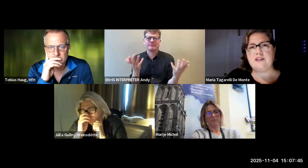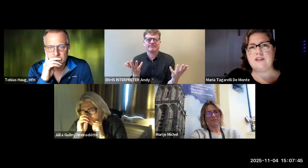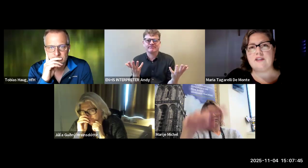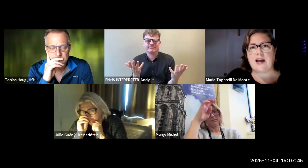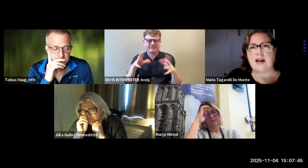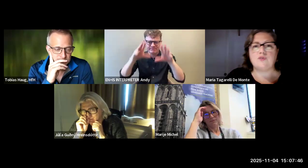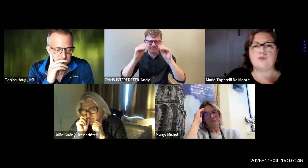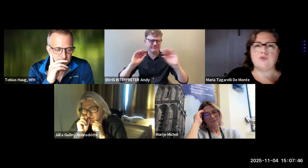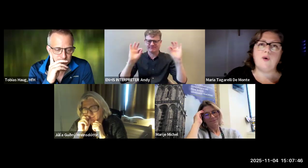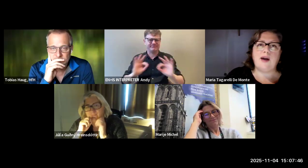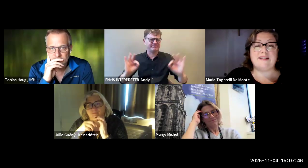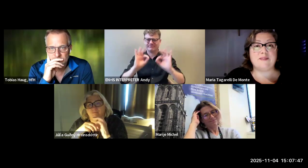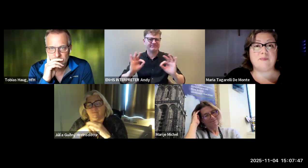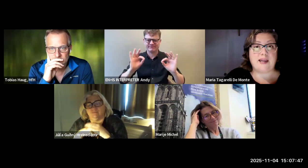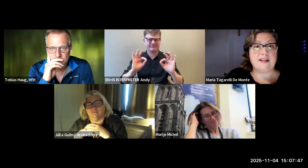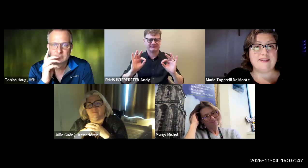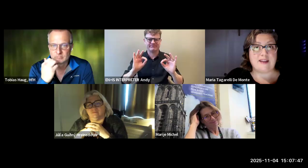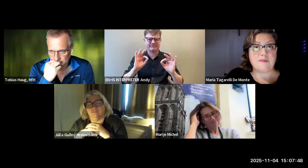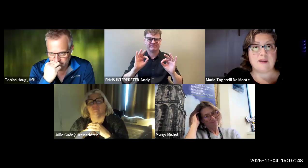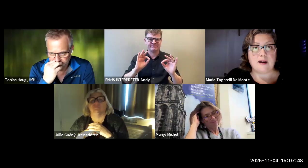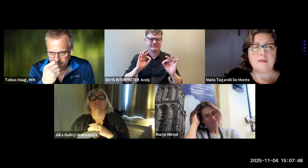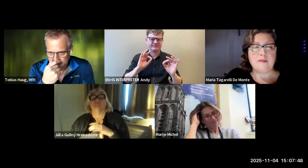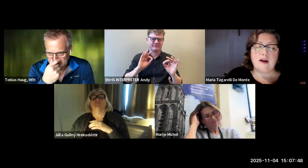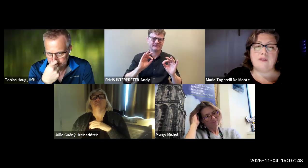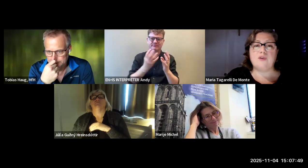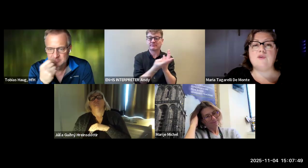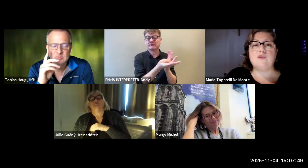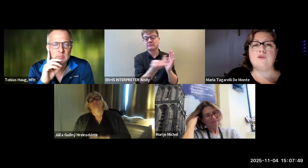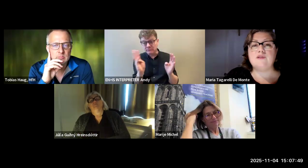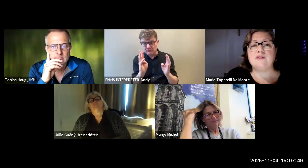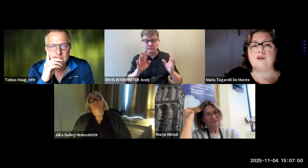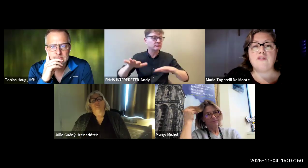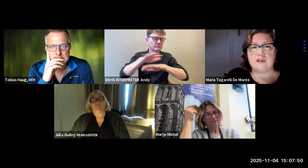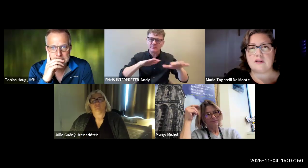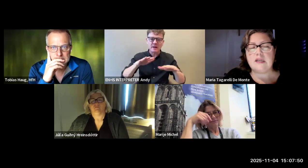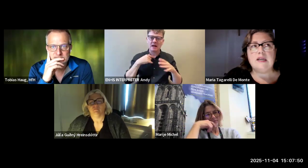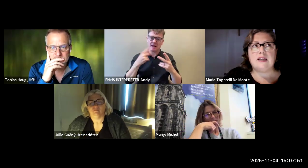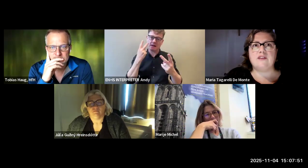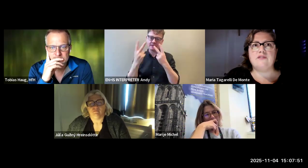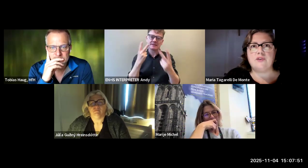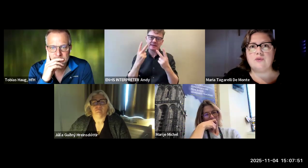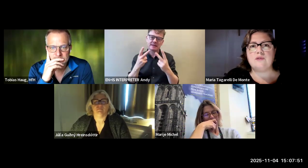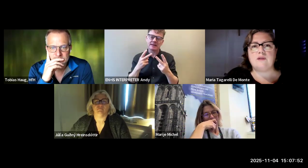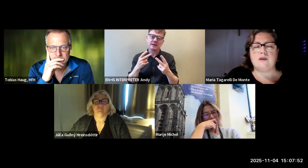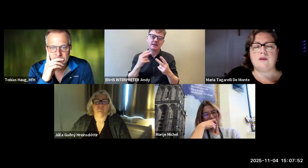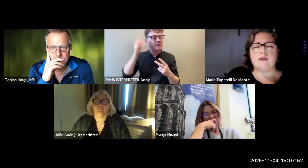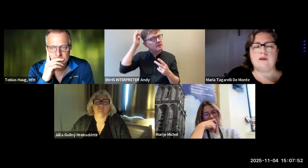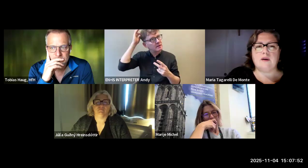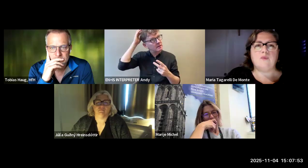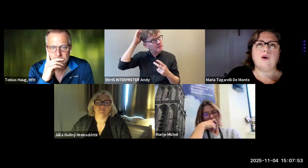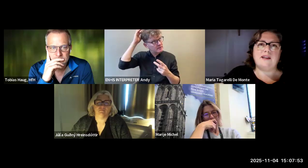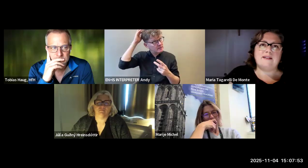situation where the teacher has to show and explain at the same time. I've noticed students often get